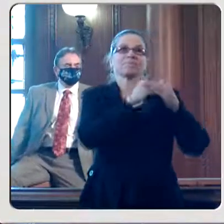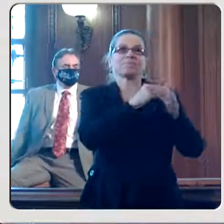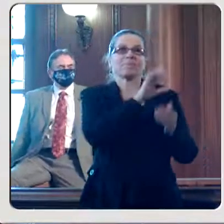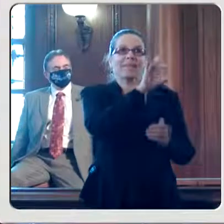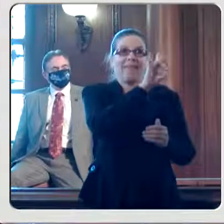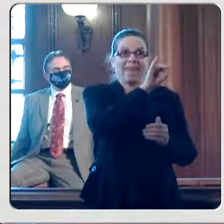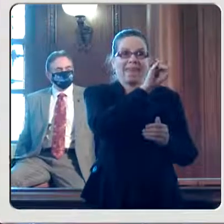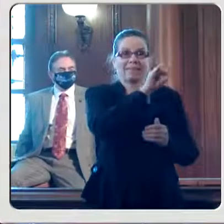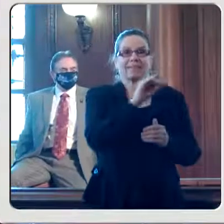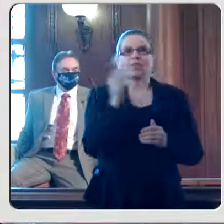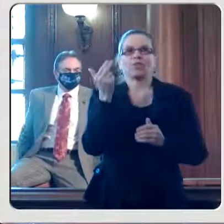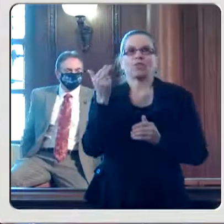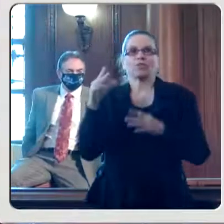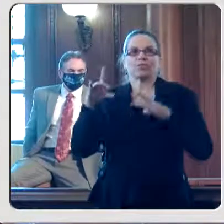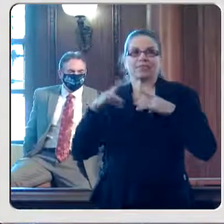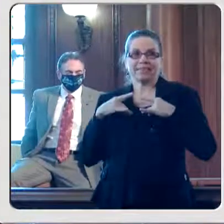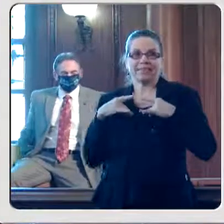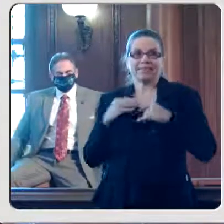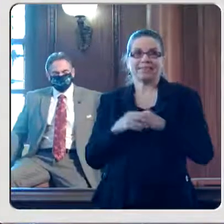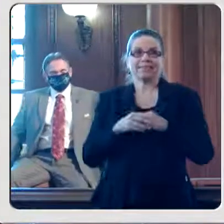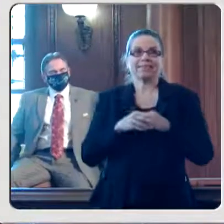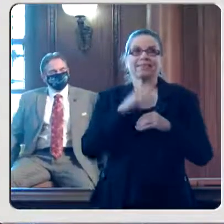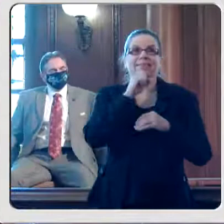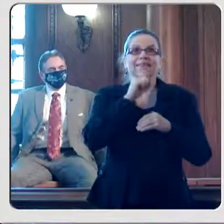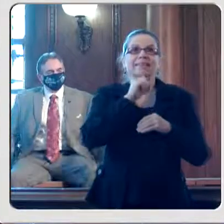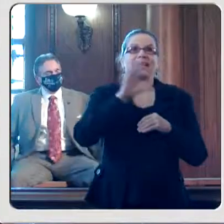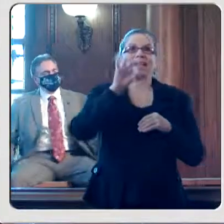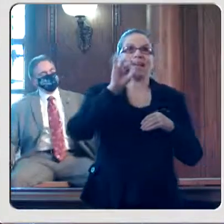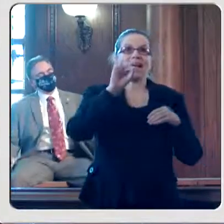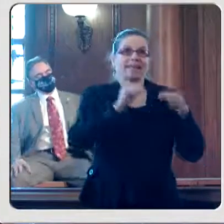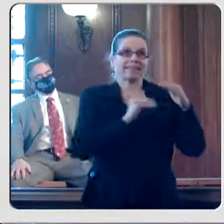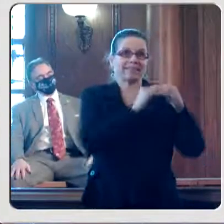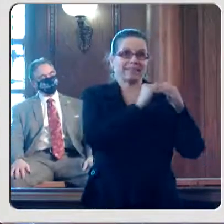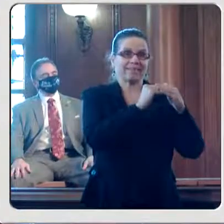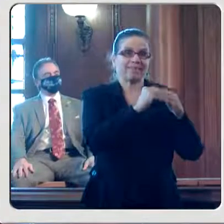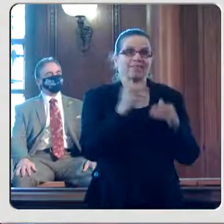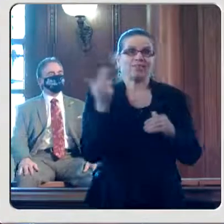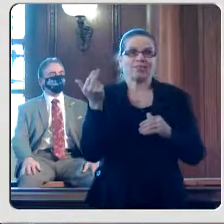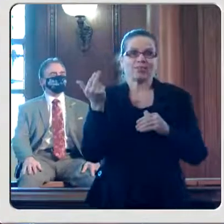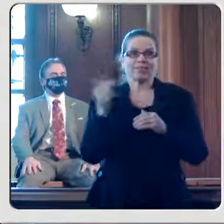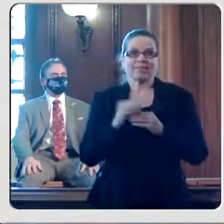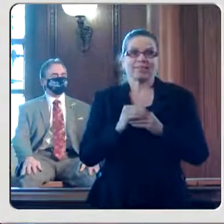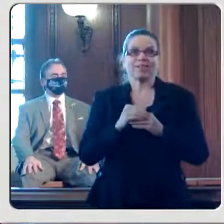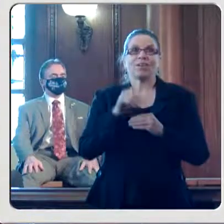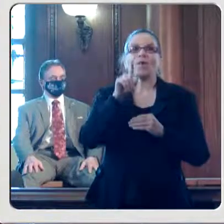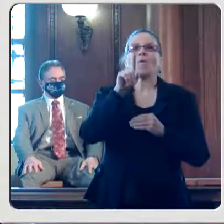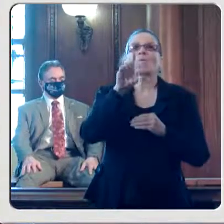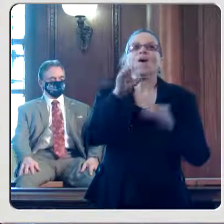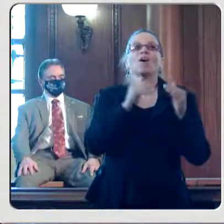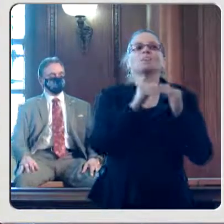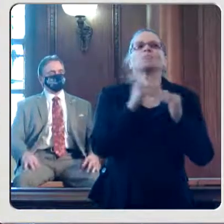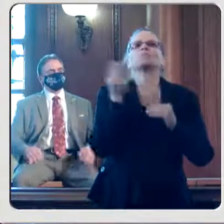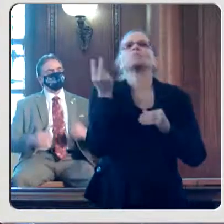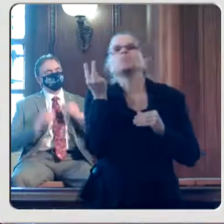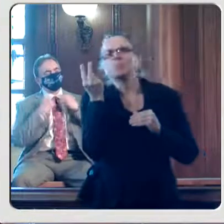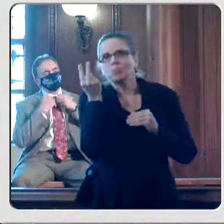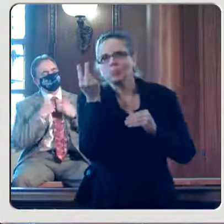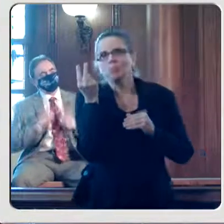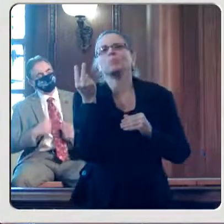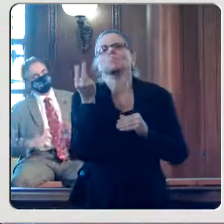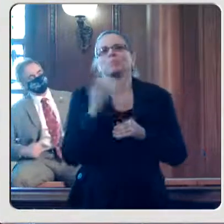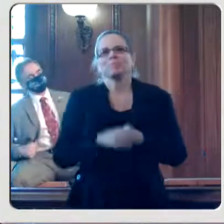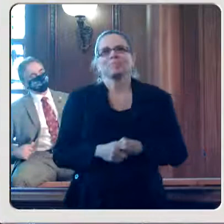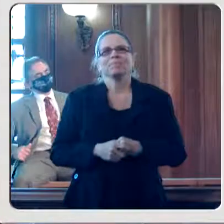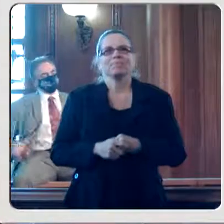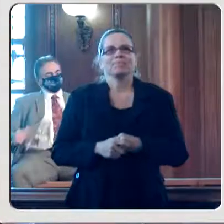to 100, there were 2. 75% of the cases from last week were under the